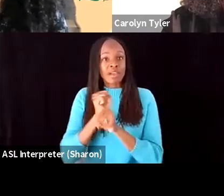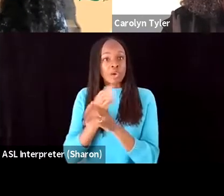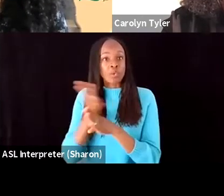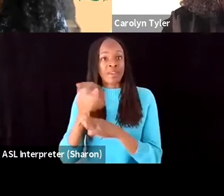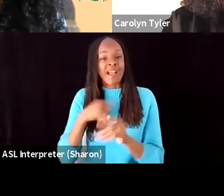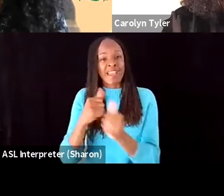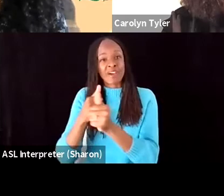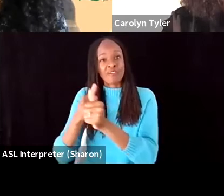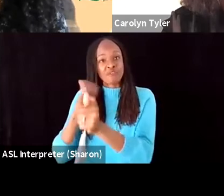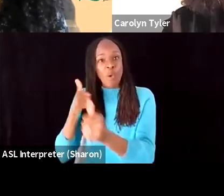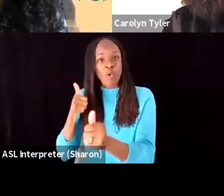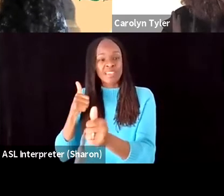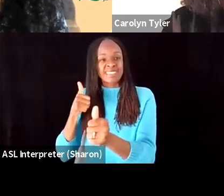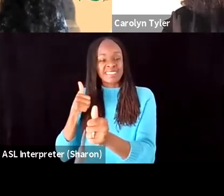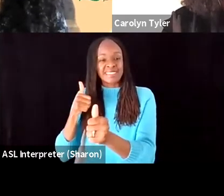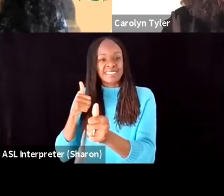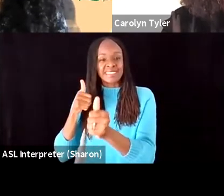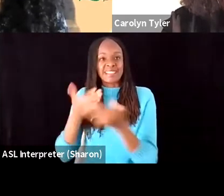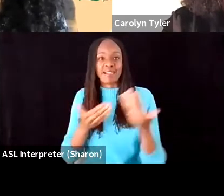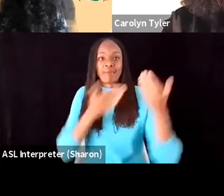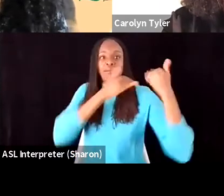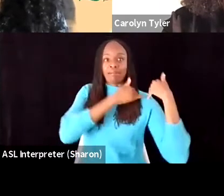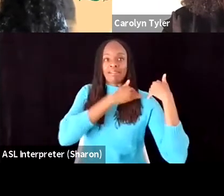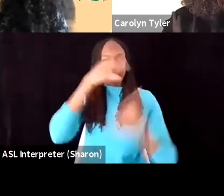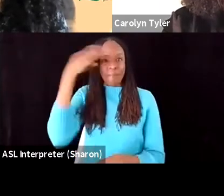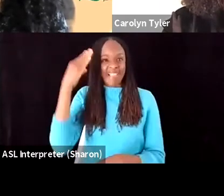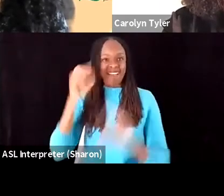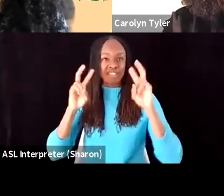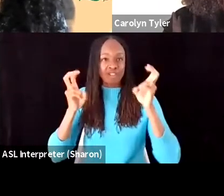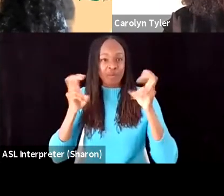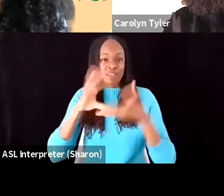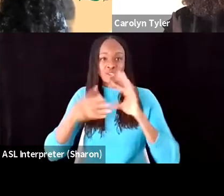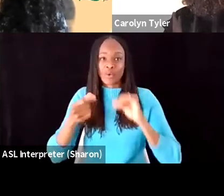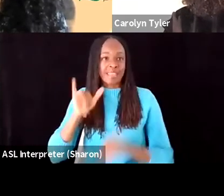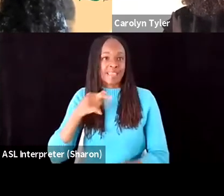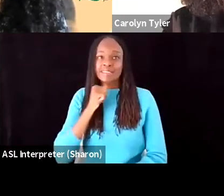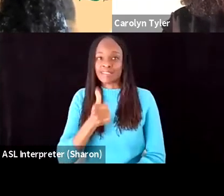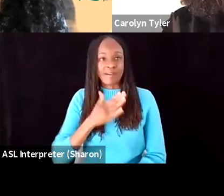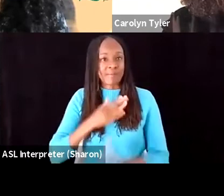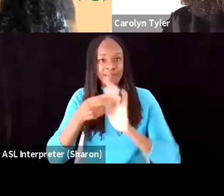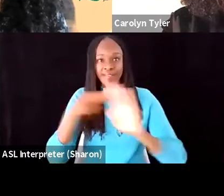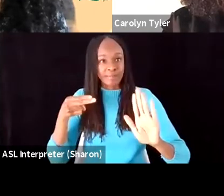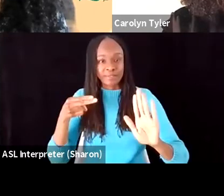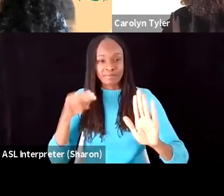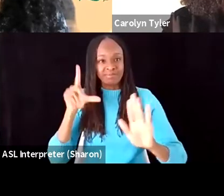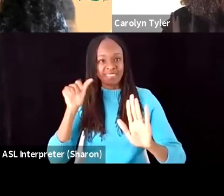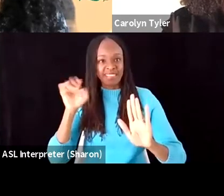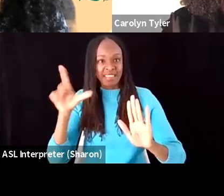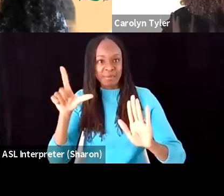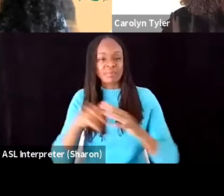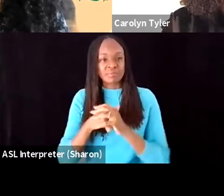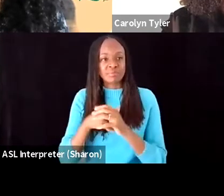taking on the Black topic stories so that I'm not labeled as that. With a reporting background in